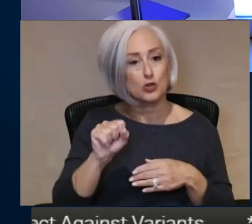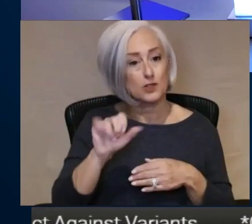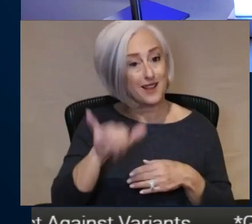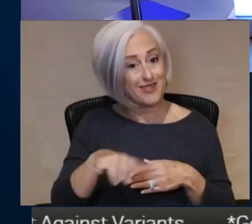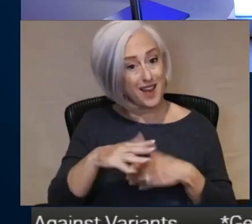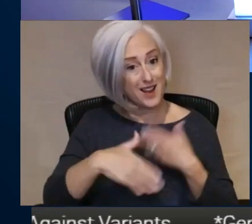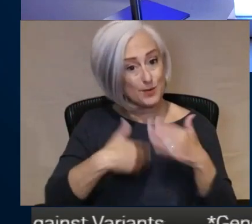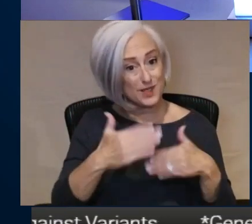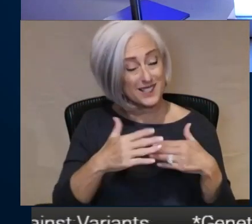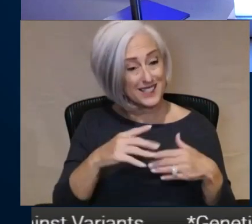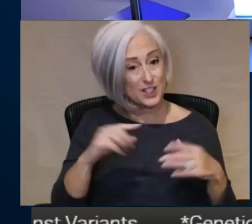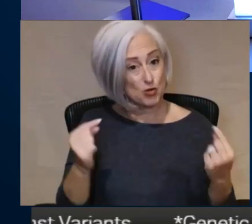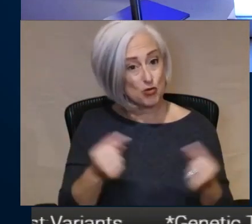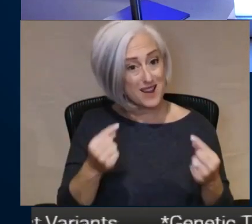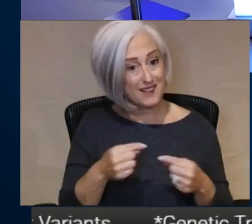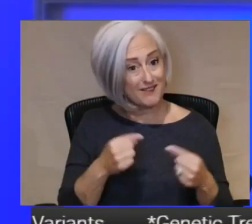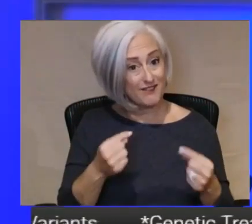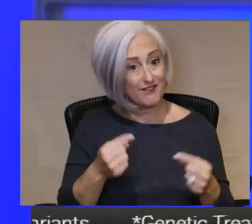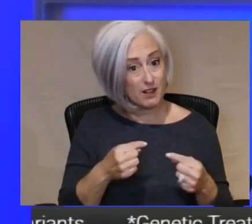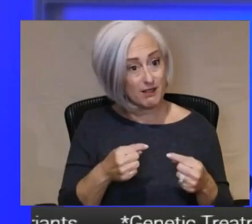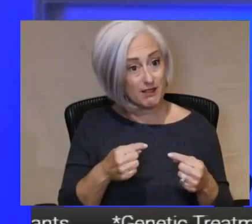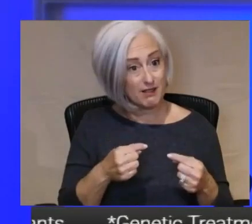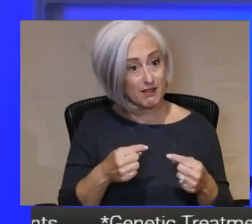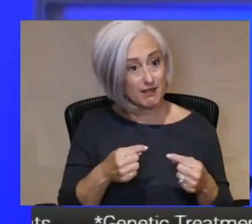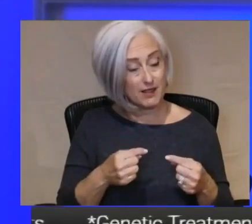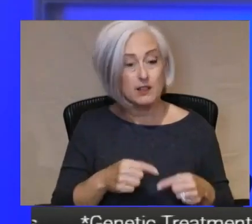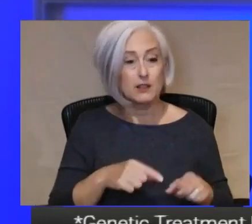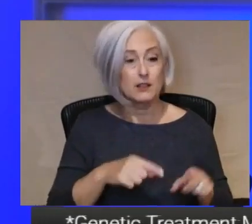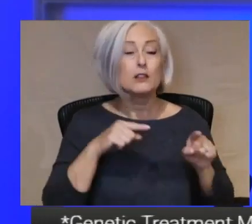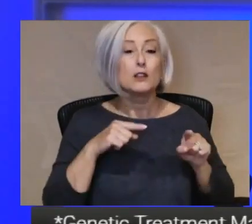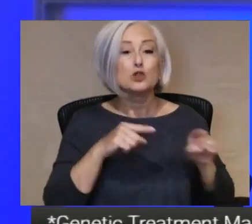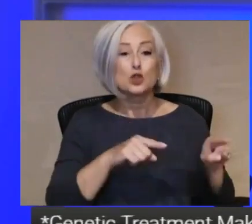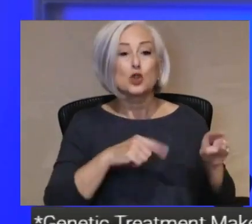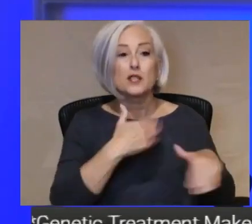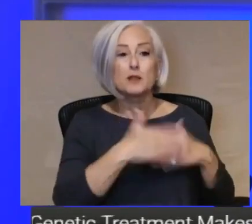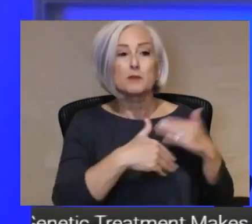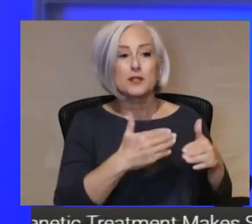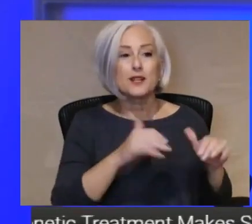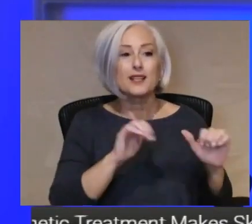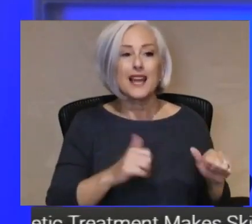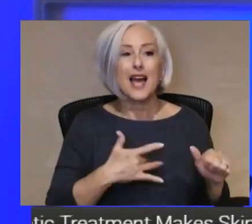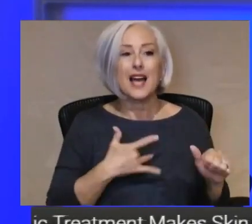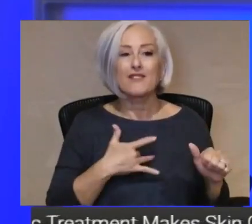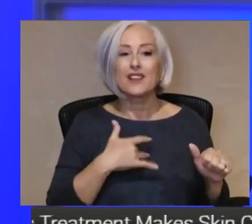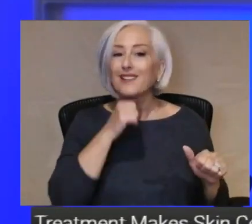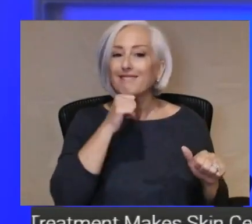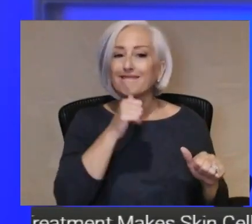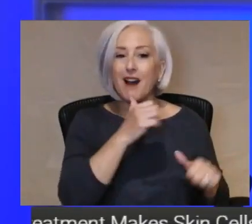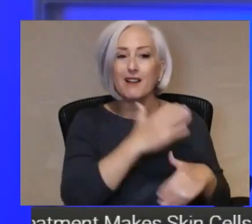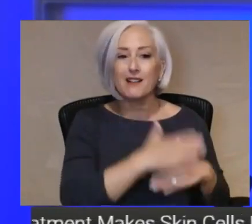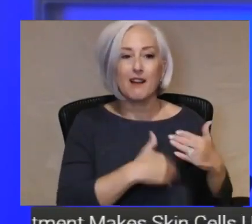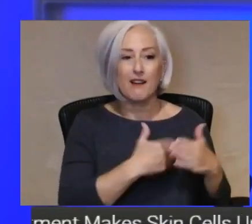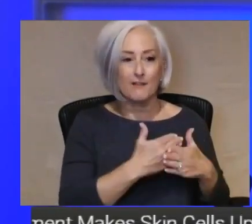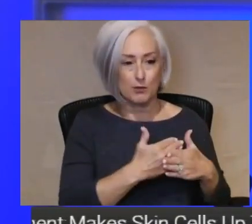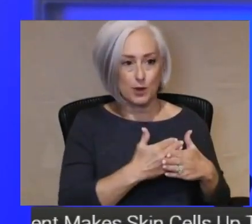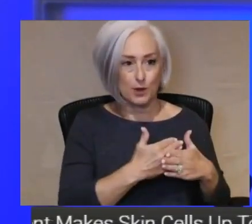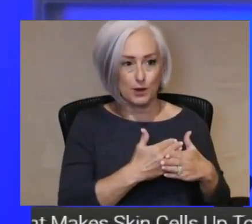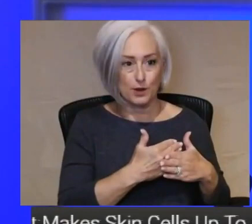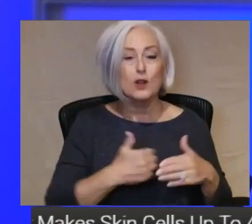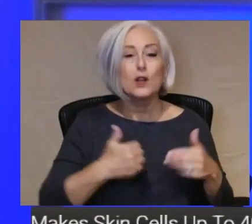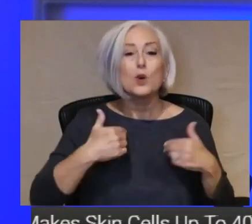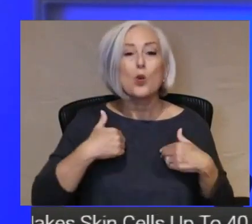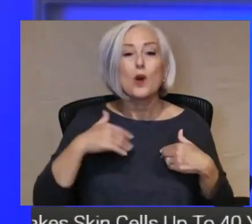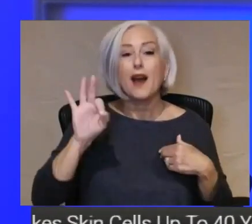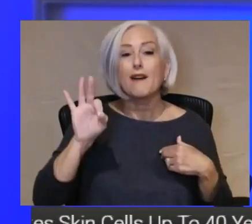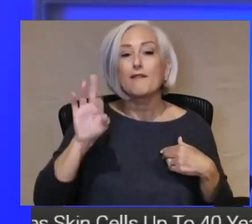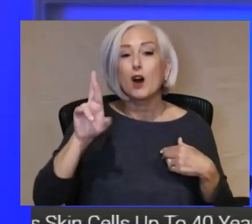So during the procedure, there are some points where it can be a little uncomfortable. So number one, when we place a frame on someone's head, some